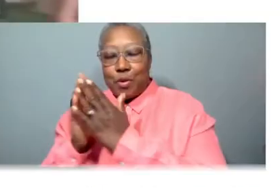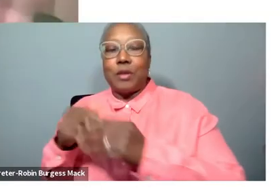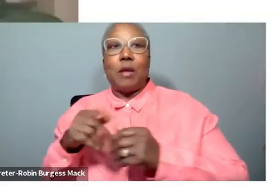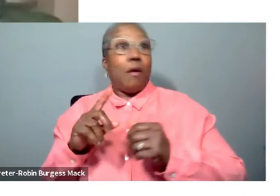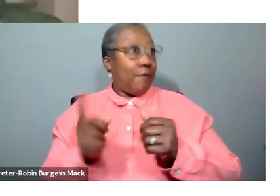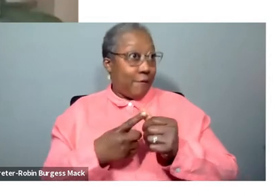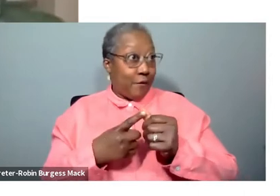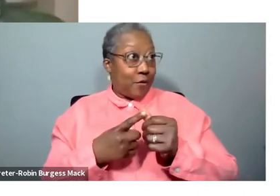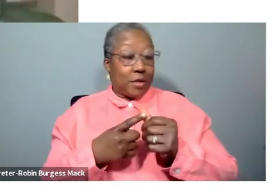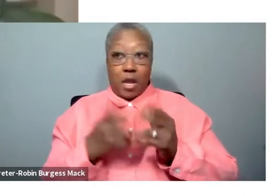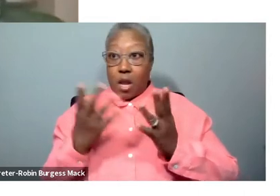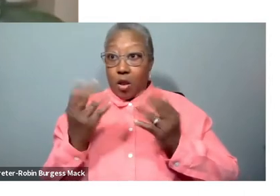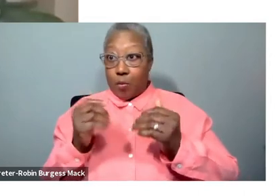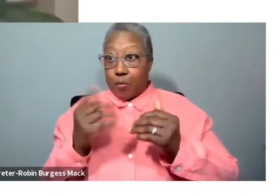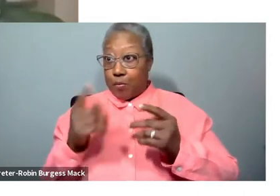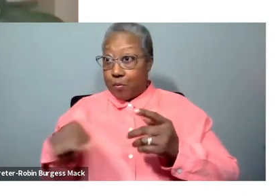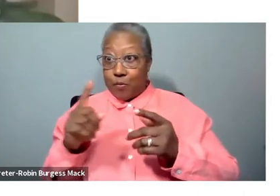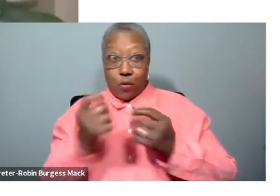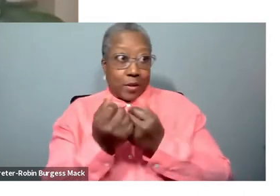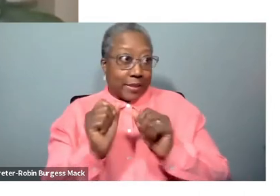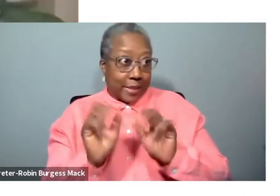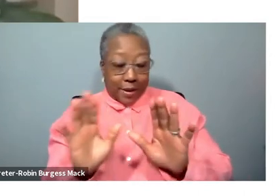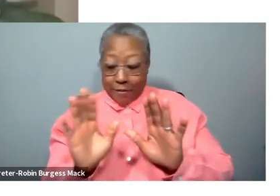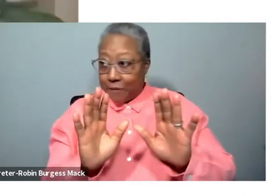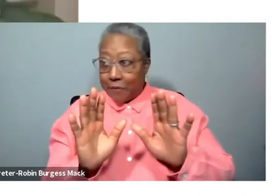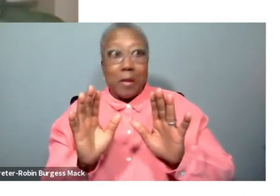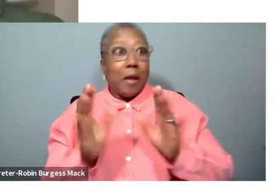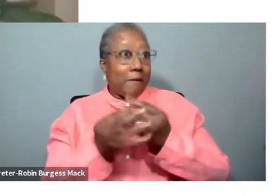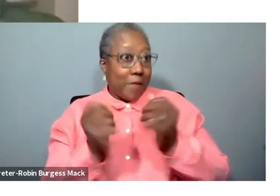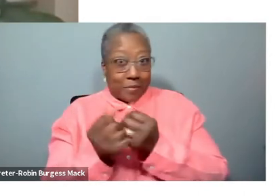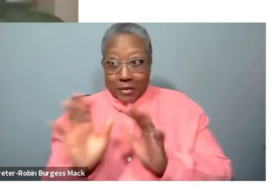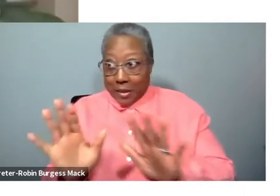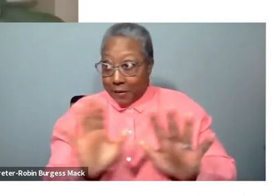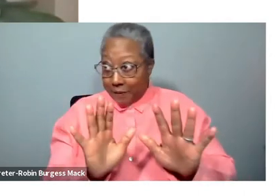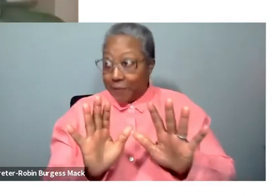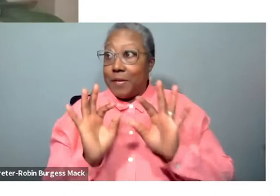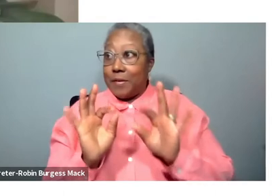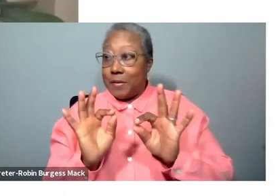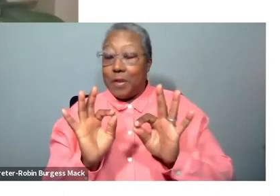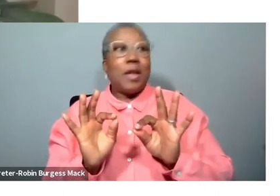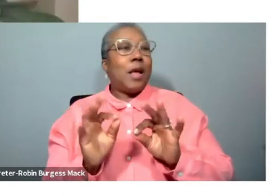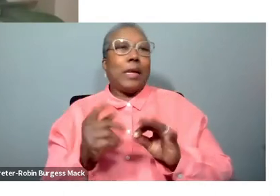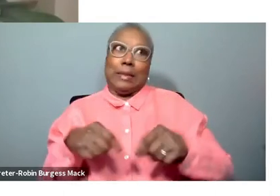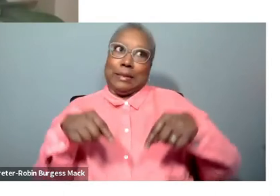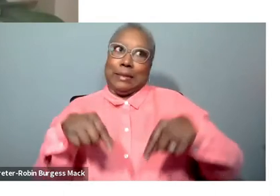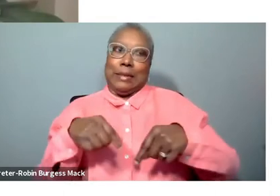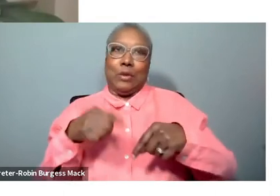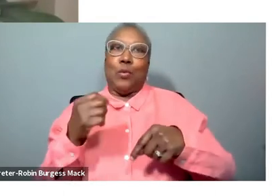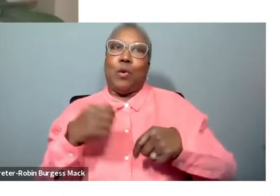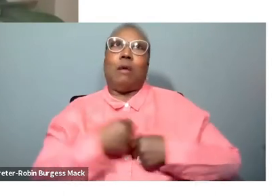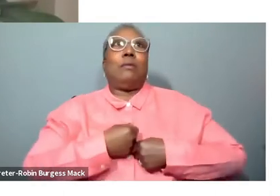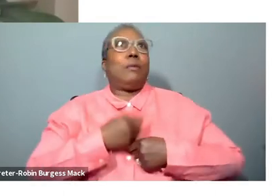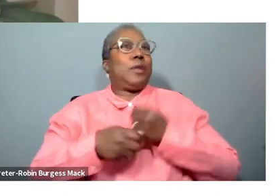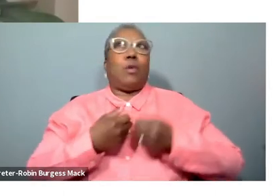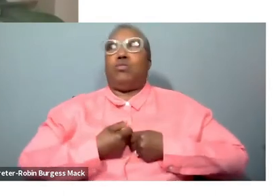First of all, I hope you are all safe. I hope your families are safe. It has been an exhausting